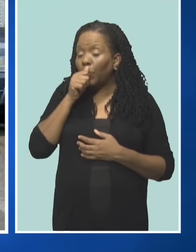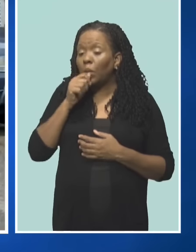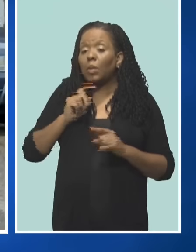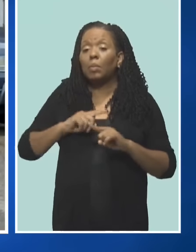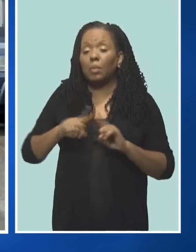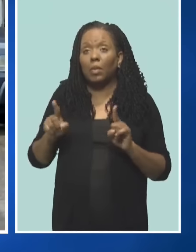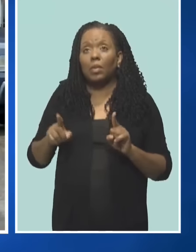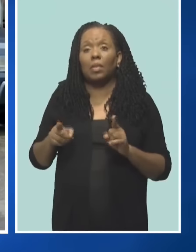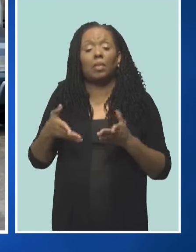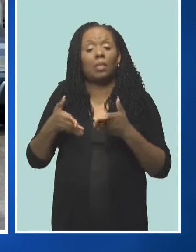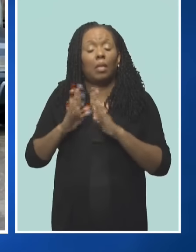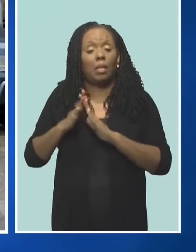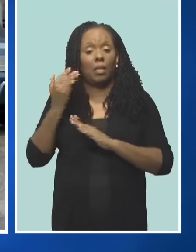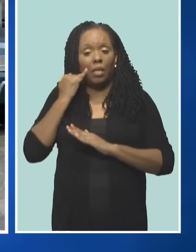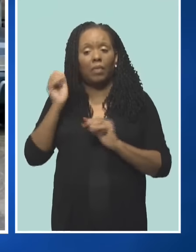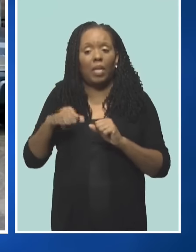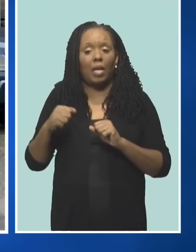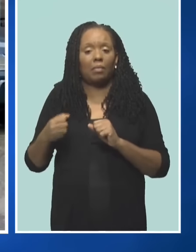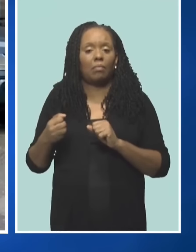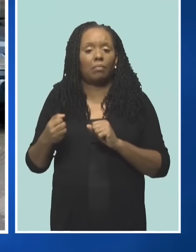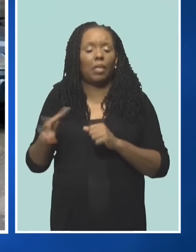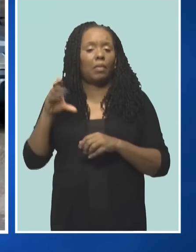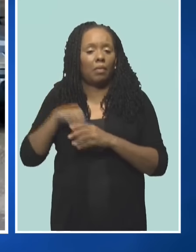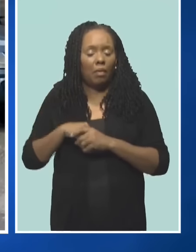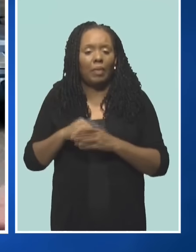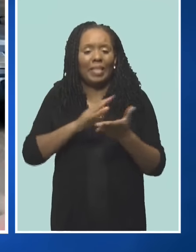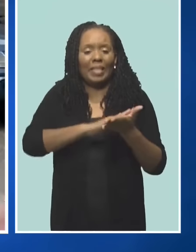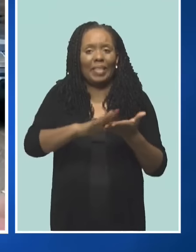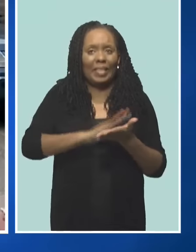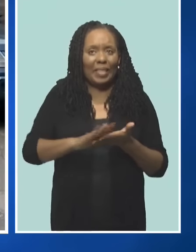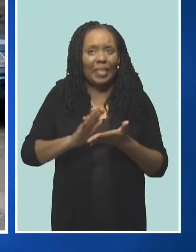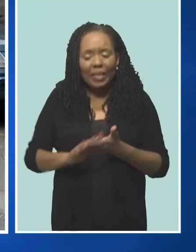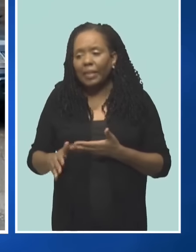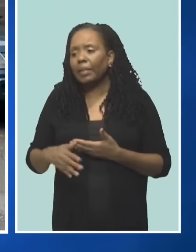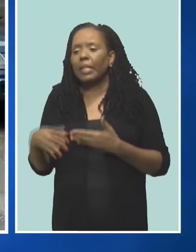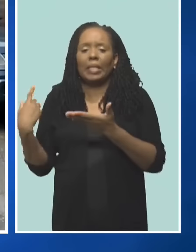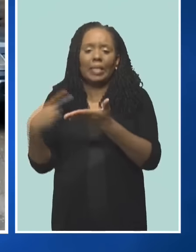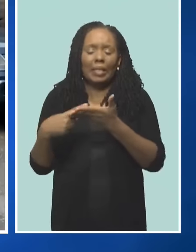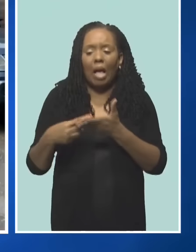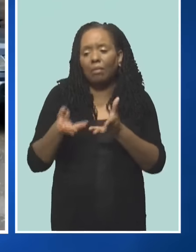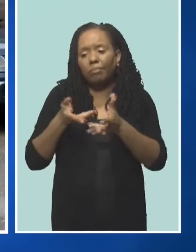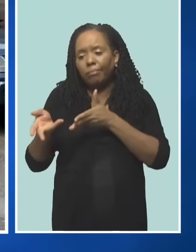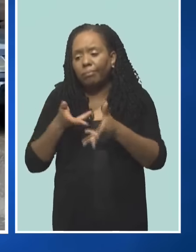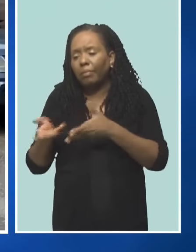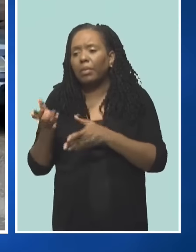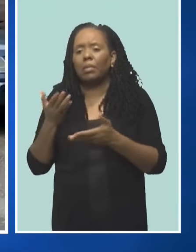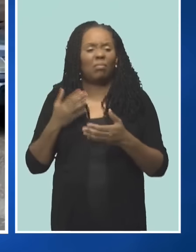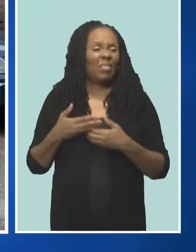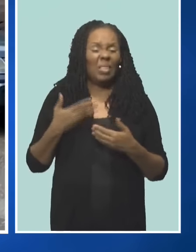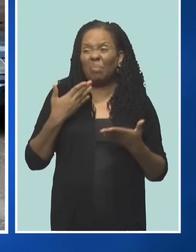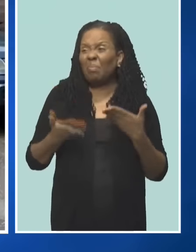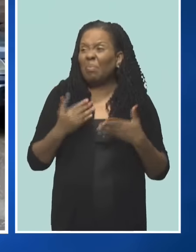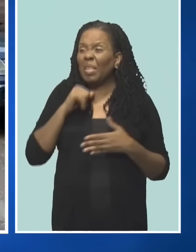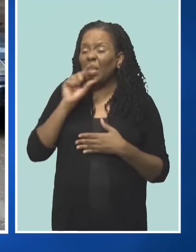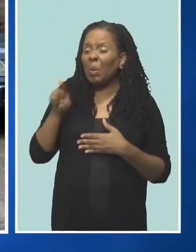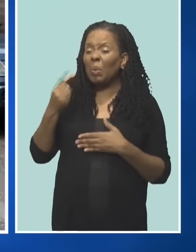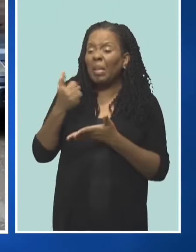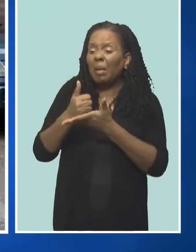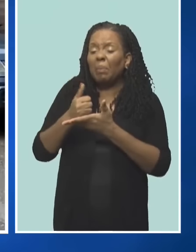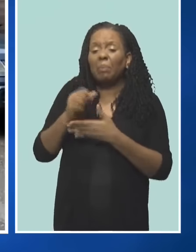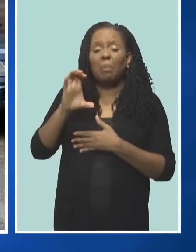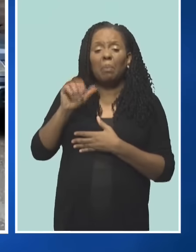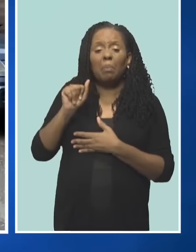can jump on board and be a part of this cleanup. And then the discussion went like, okay, well, perhaps we shouldn't only do this for KFL. We should offer